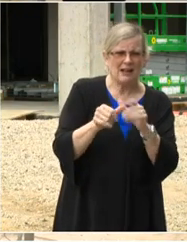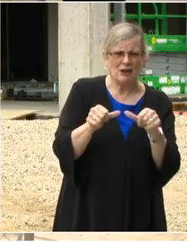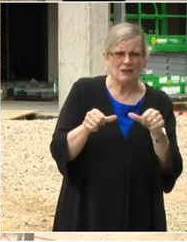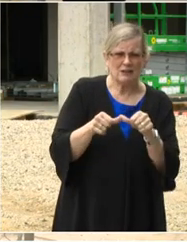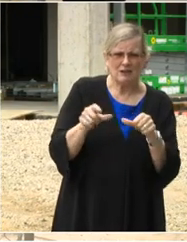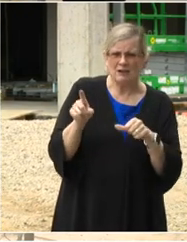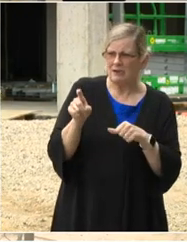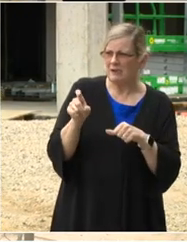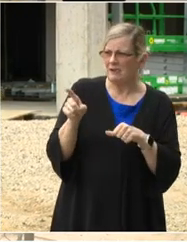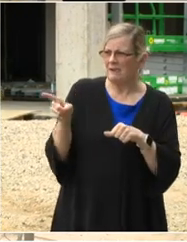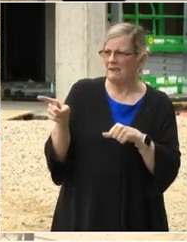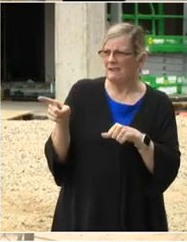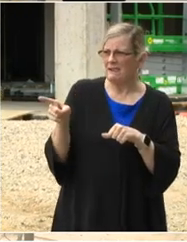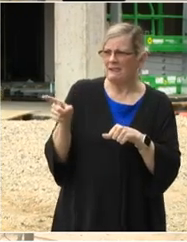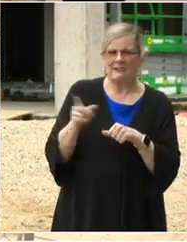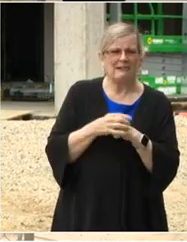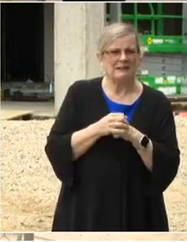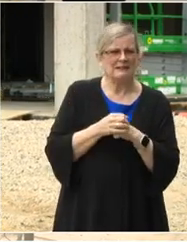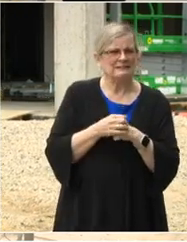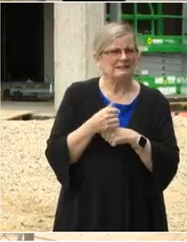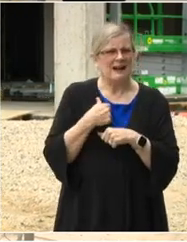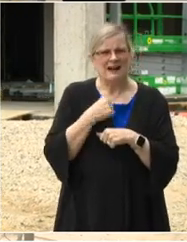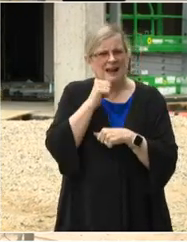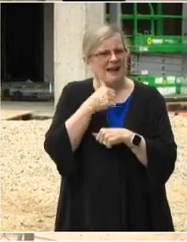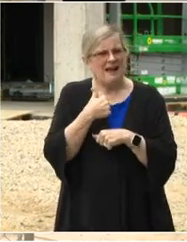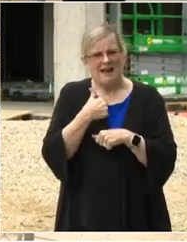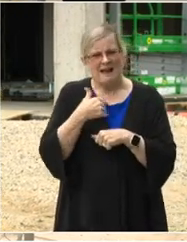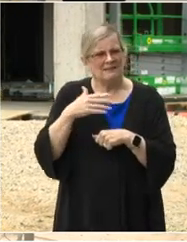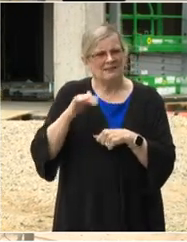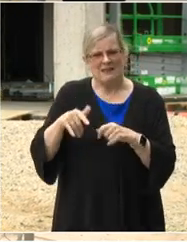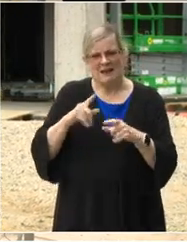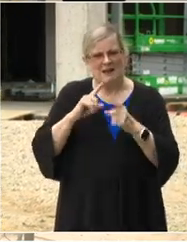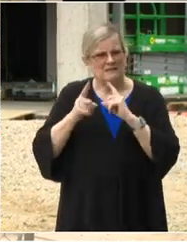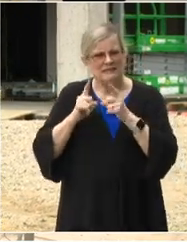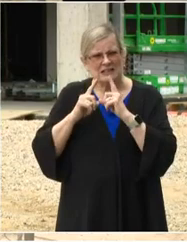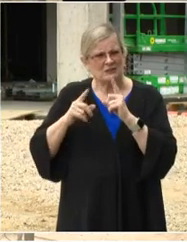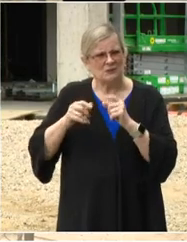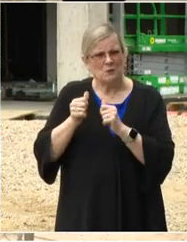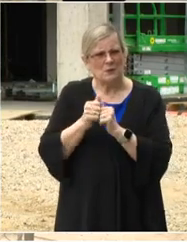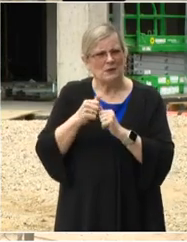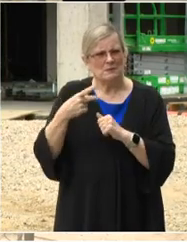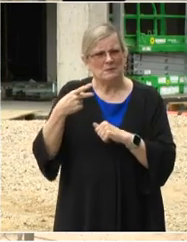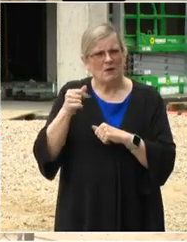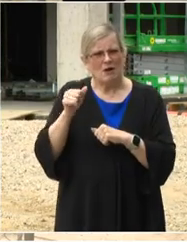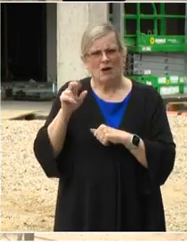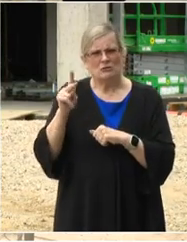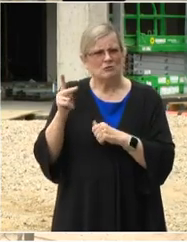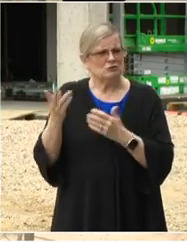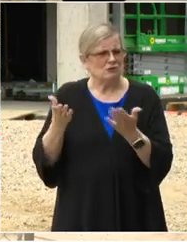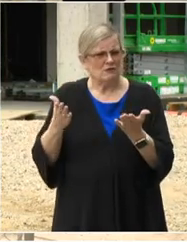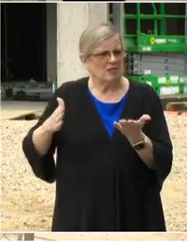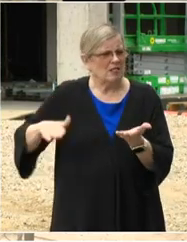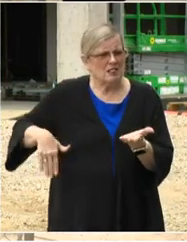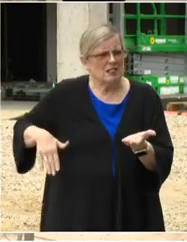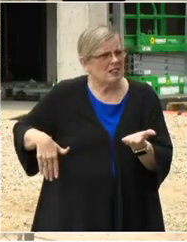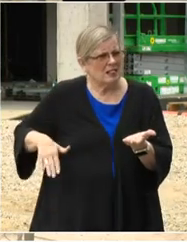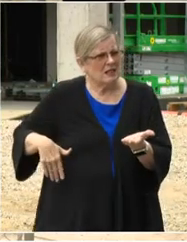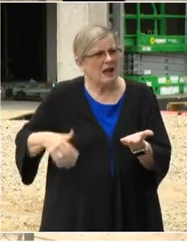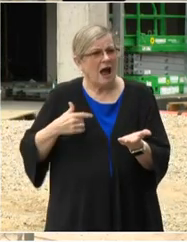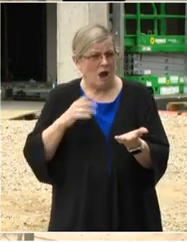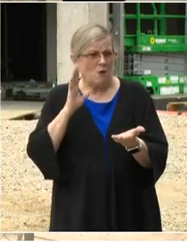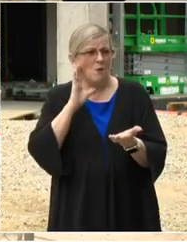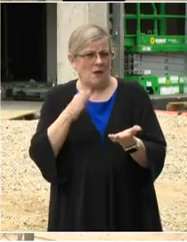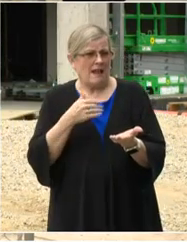all? I actually haven't had that conversation with Park Service yet. We will have an